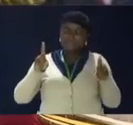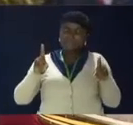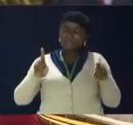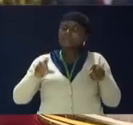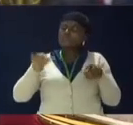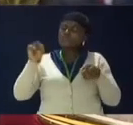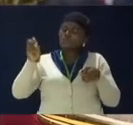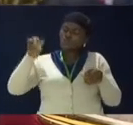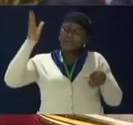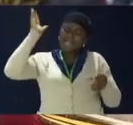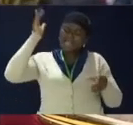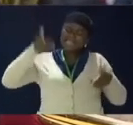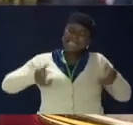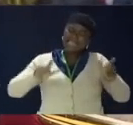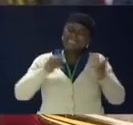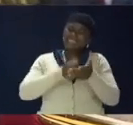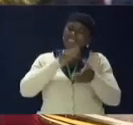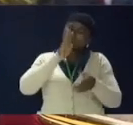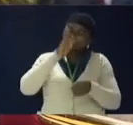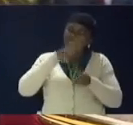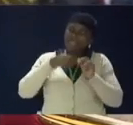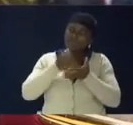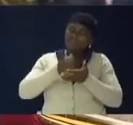so let it be.